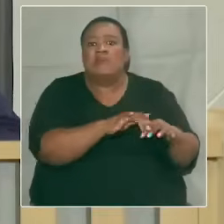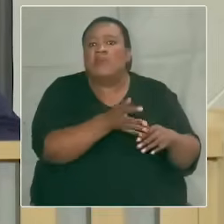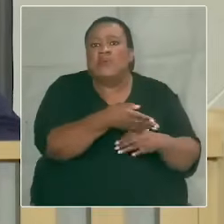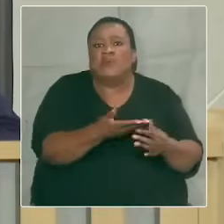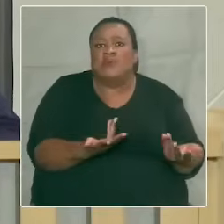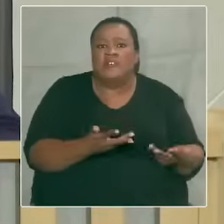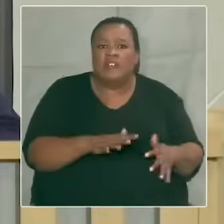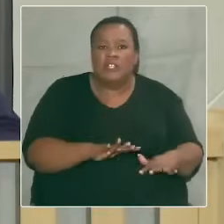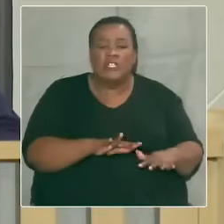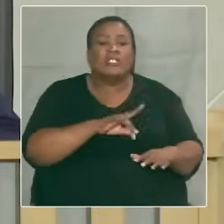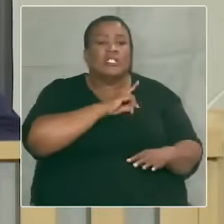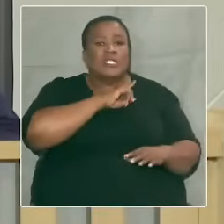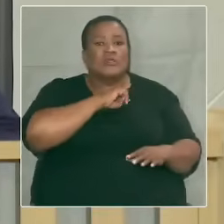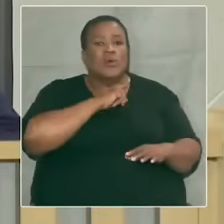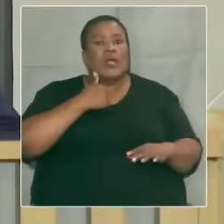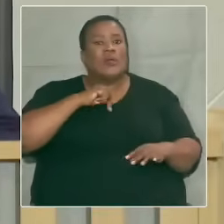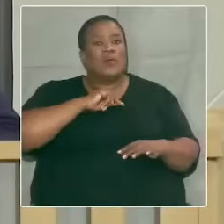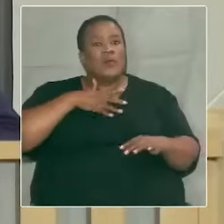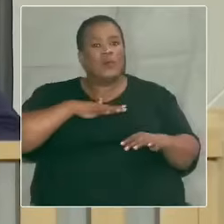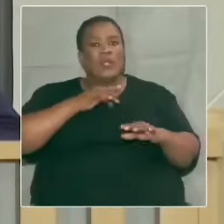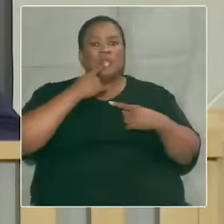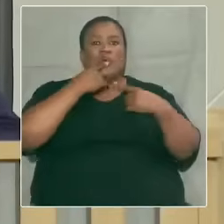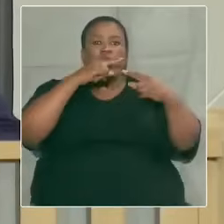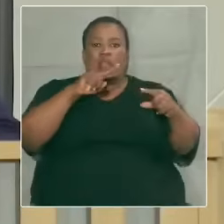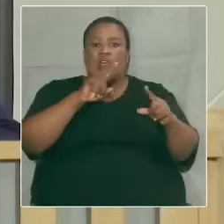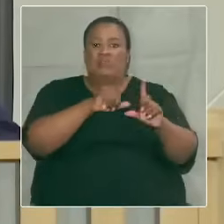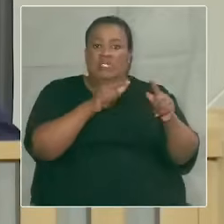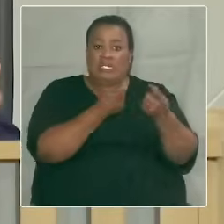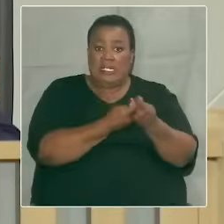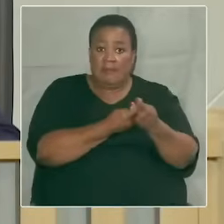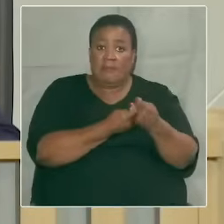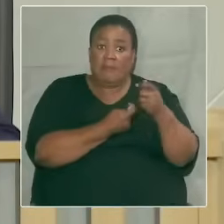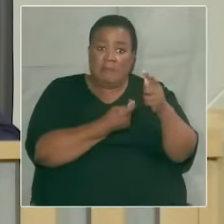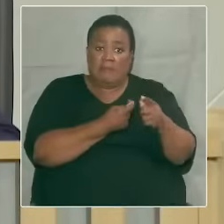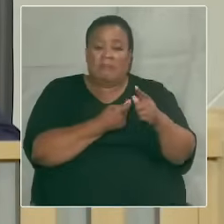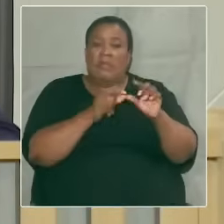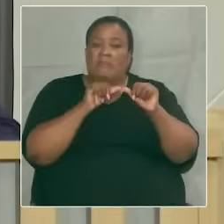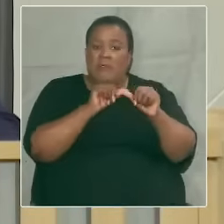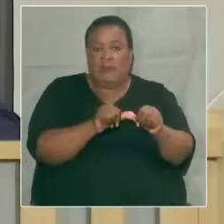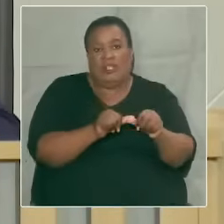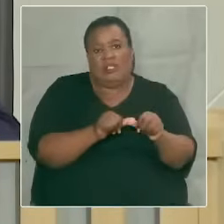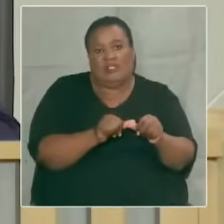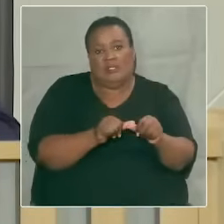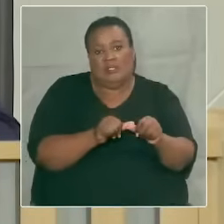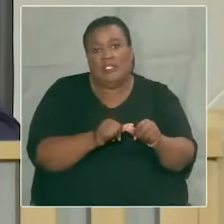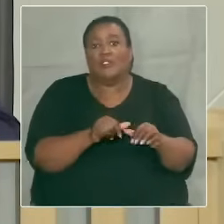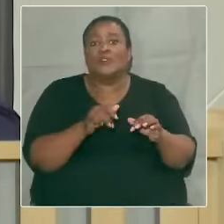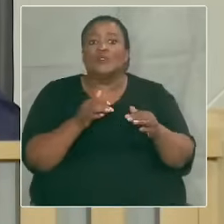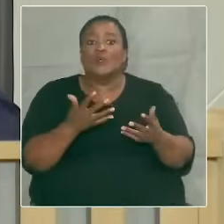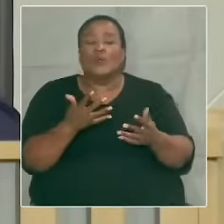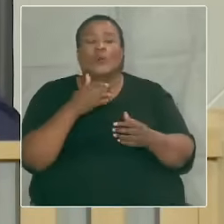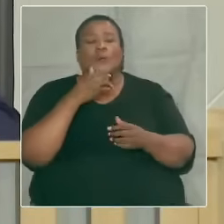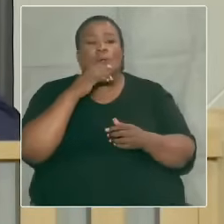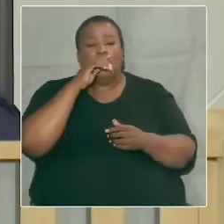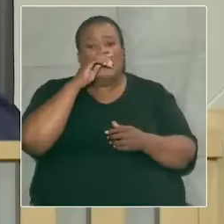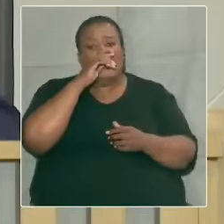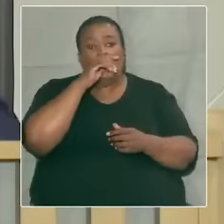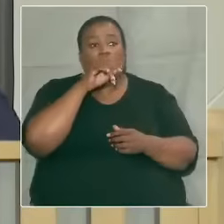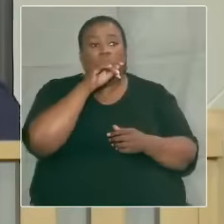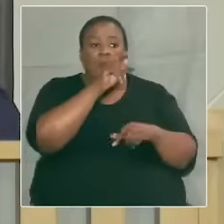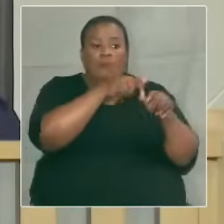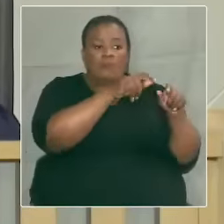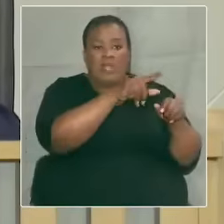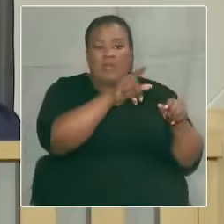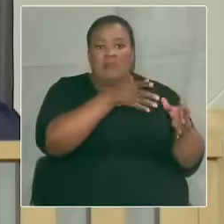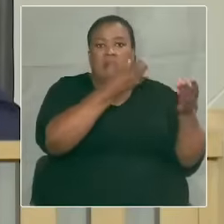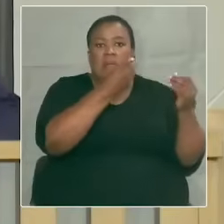because otherwise cases were not being tried. They would want to know when are they going back. Once they are given the date, then they ask